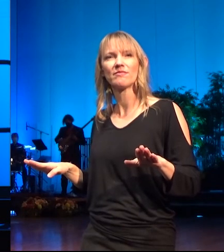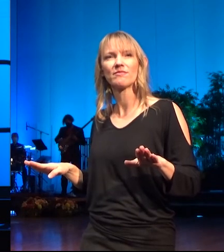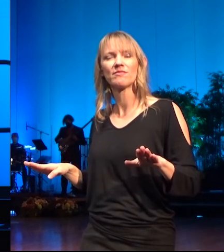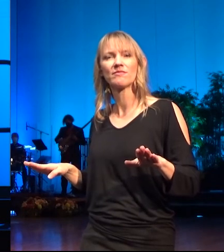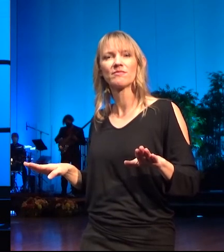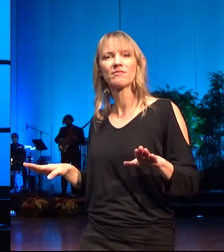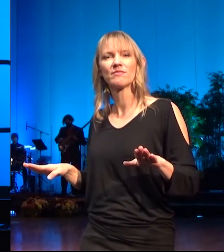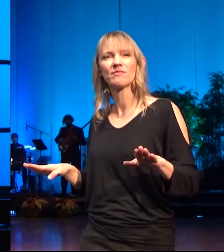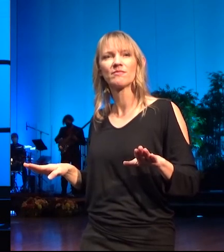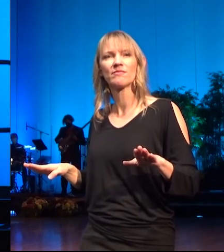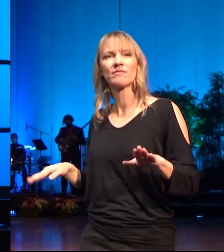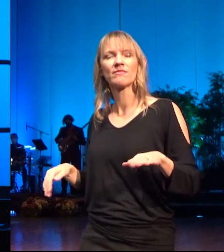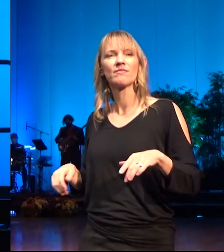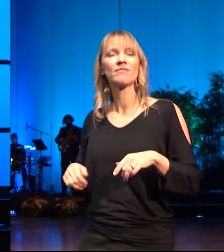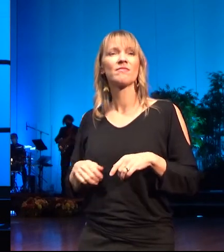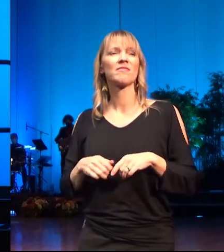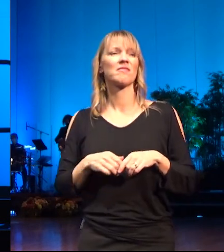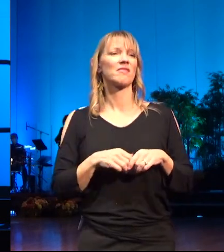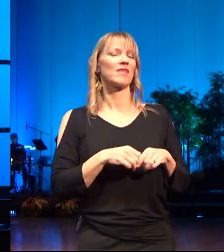As we turn from